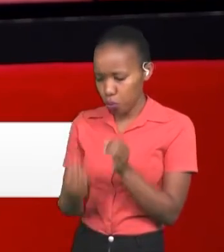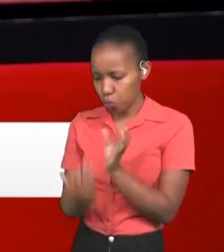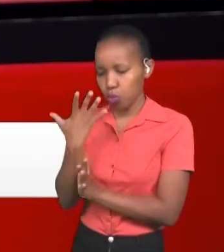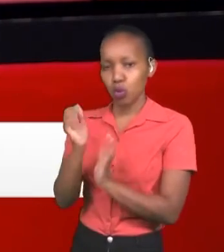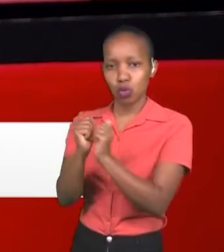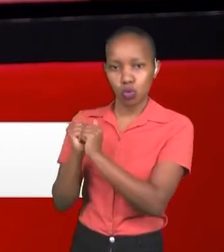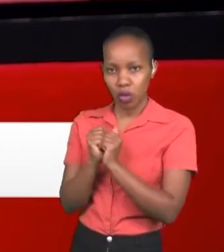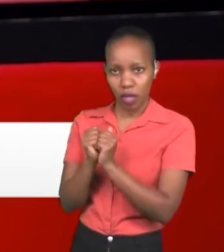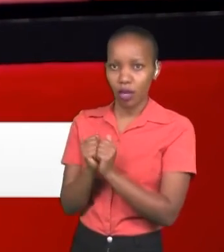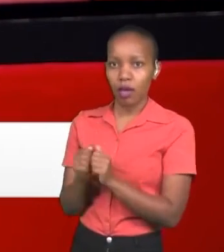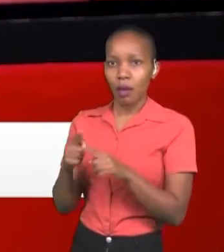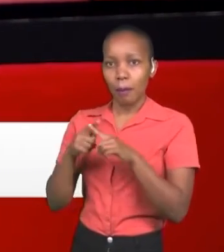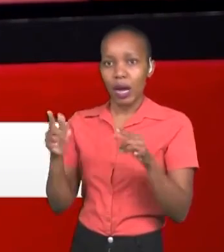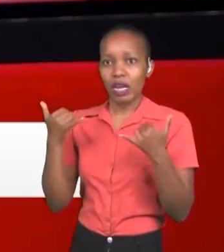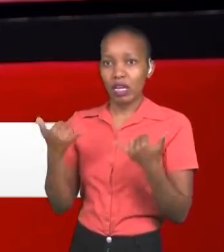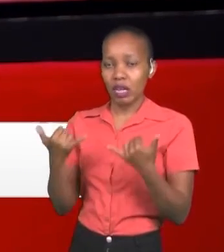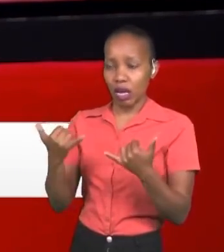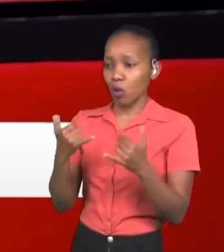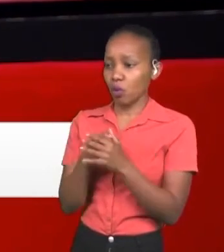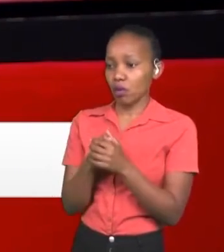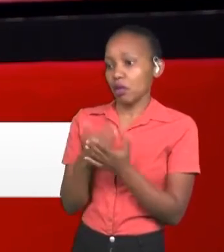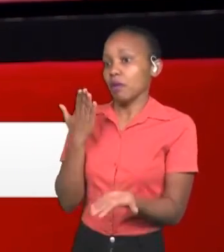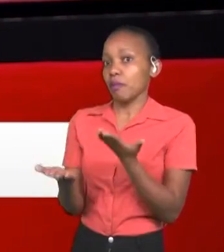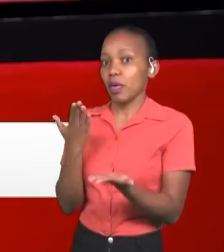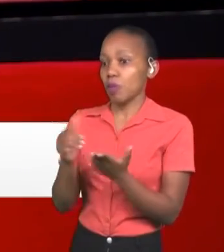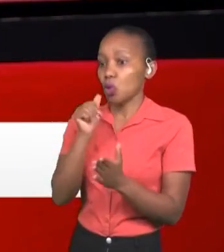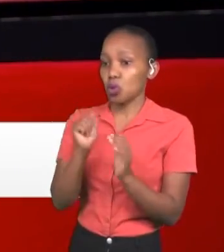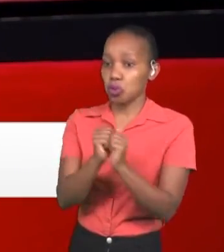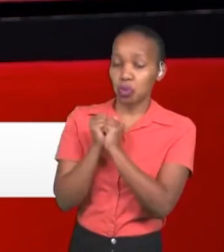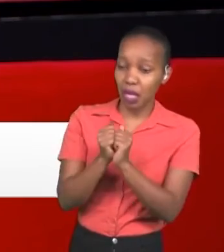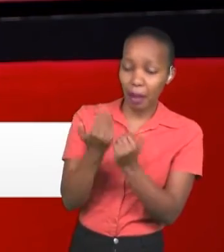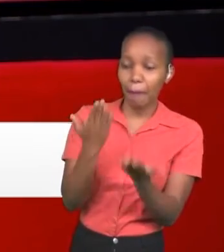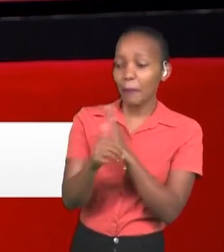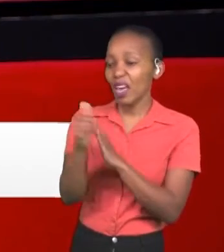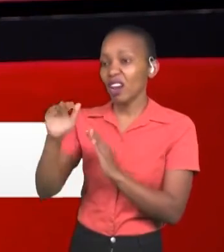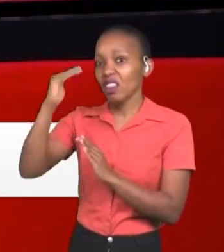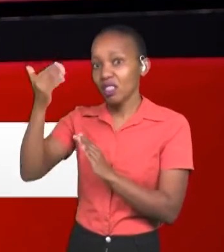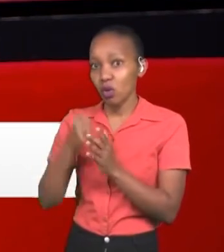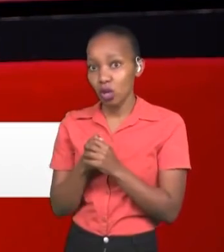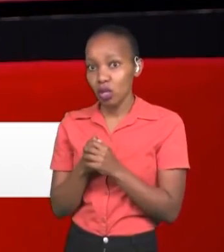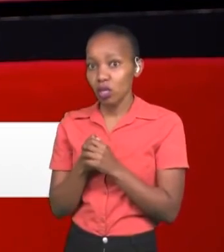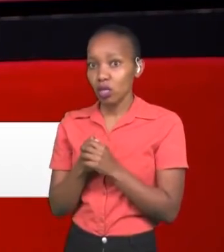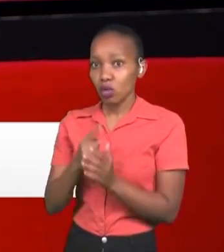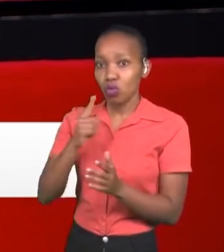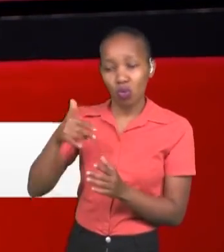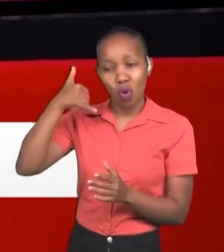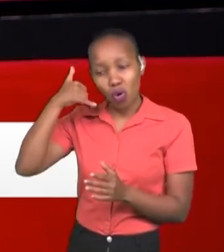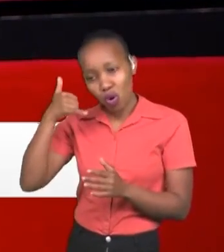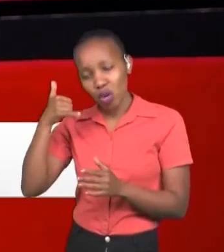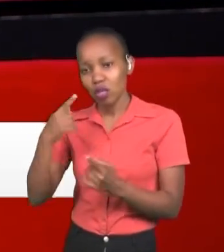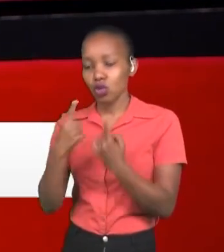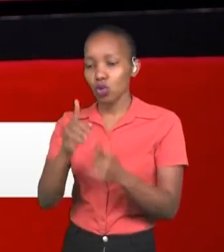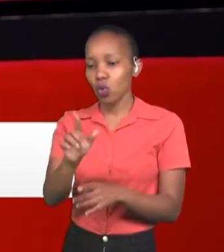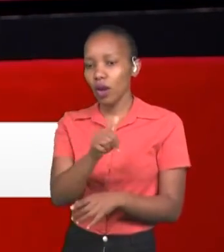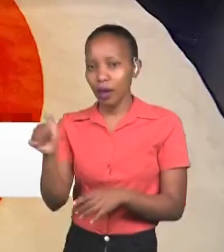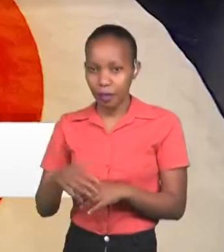or we were very close with. Right now, they are across the world. Yeah, they are in another city, another town. Mm-hmm. Let's make those phone calls. Let's talk to each other. Yeah. Well,